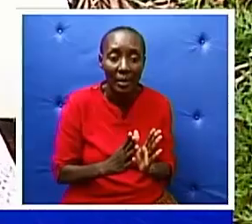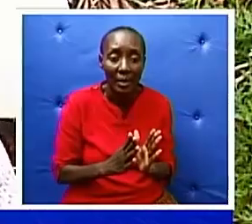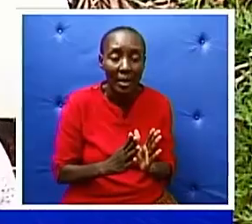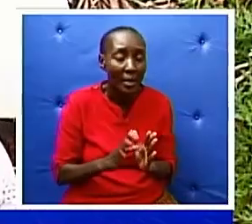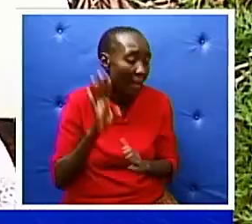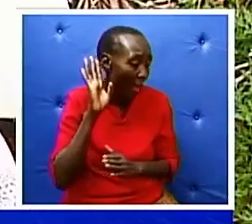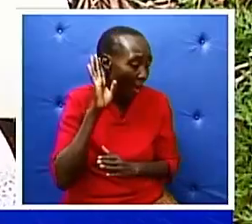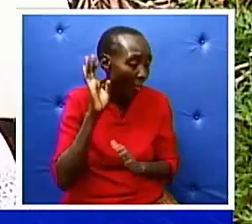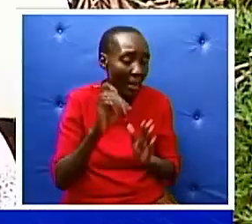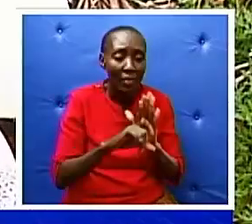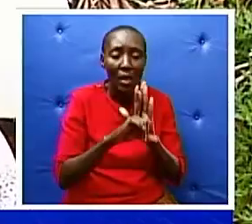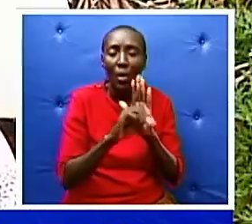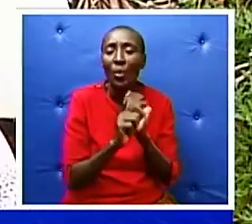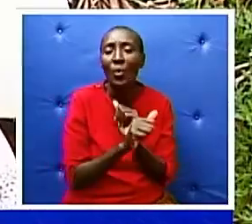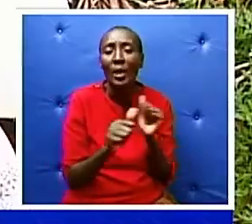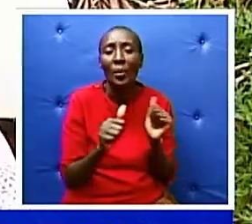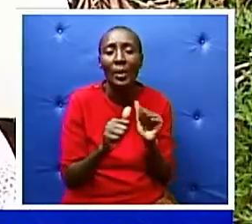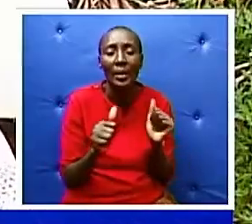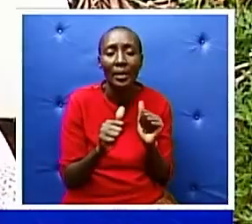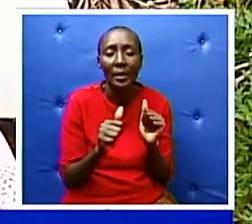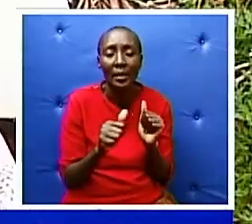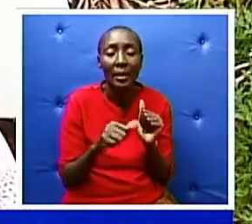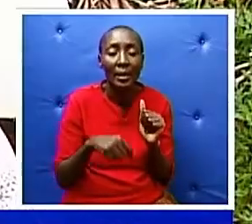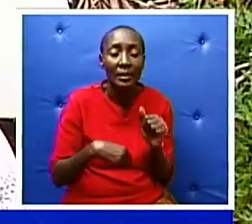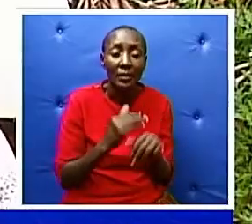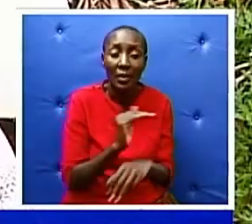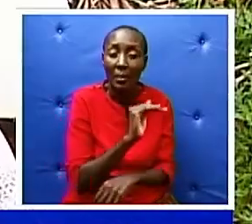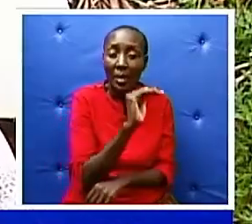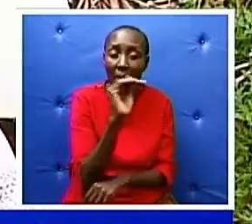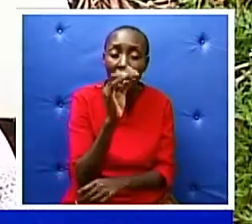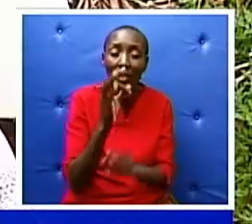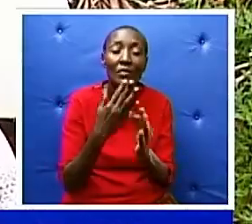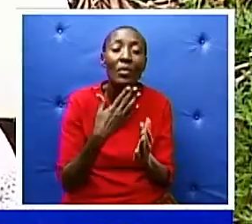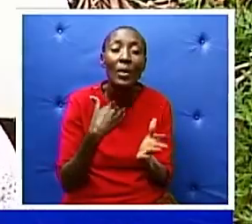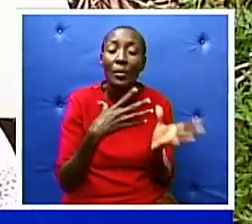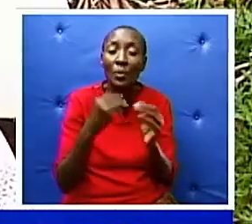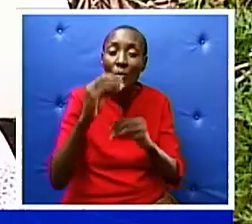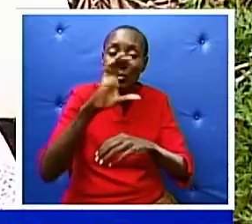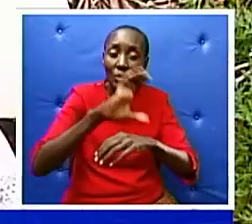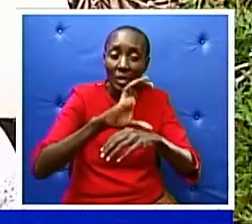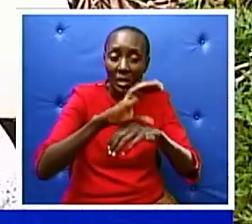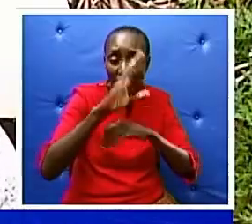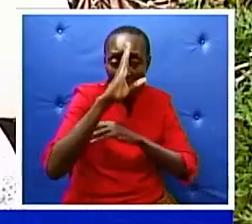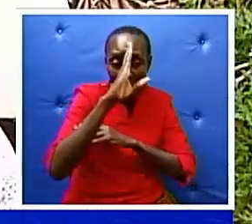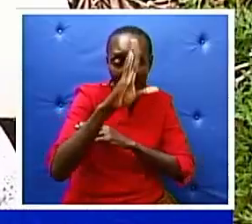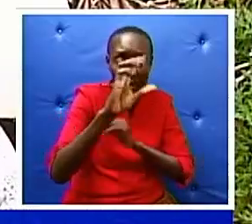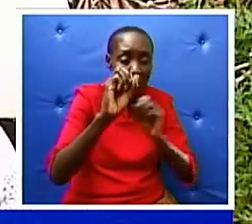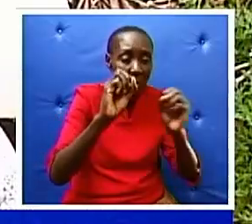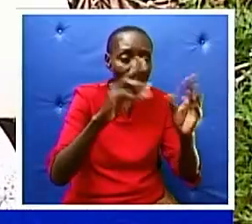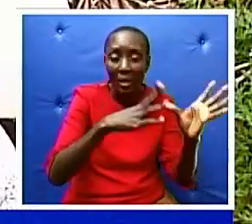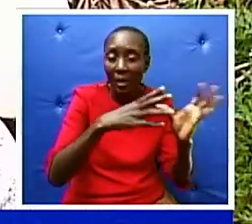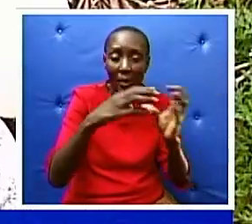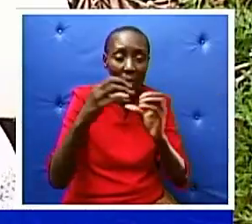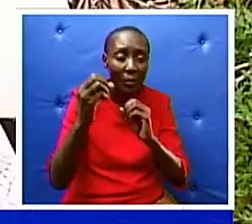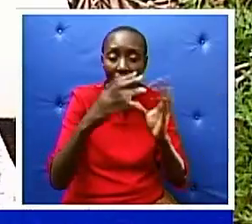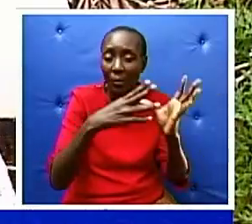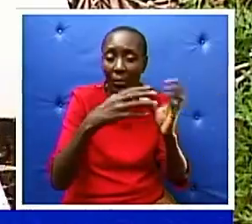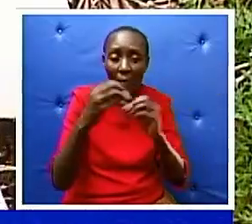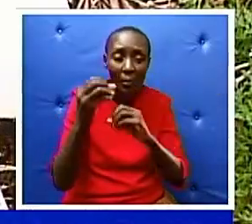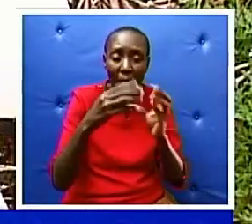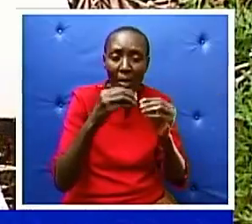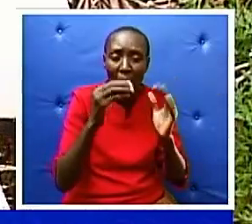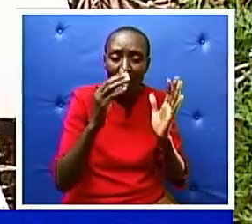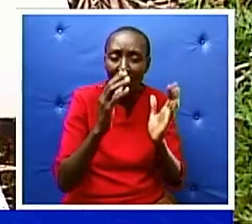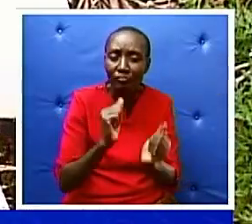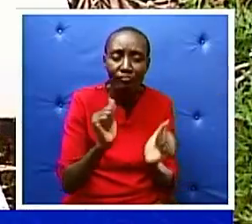law, and I am asking you, if you want to go to church on Sunday, go to church. Nobody will arrest